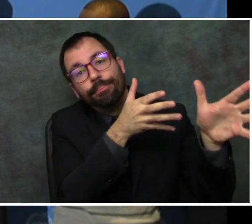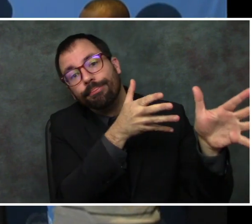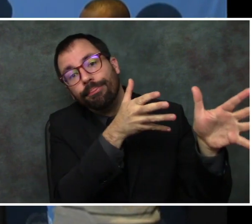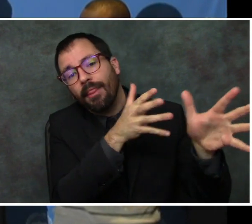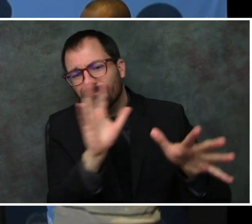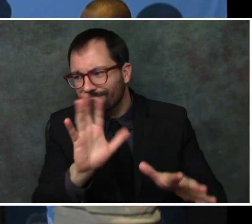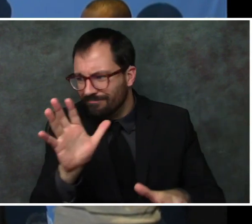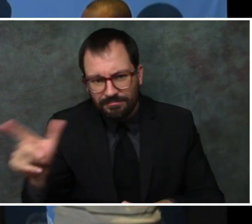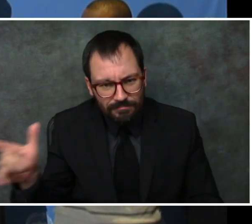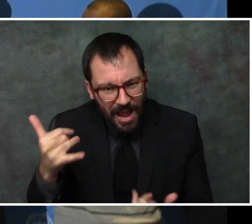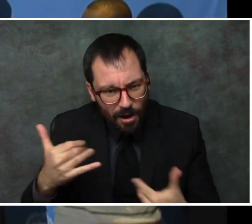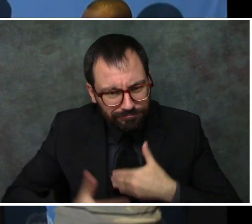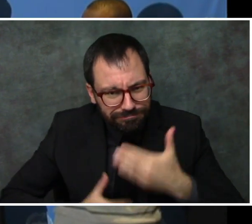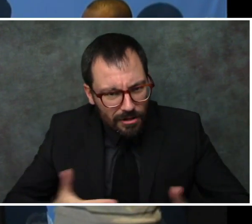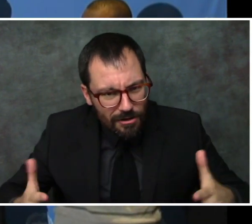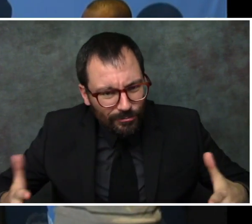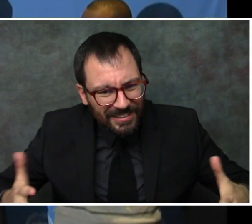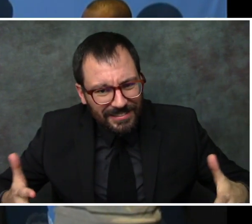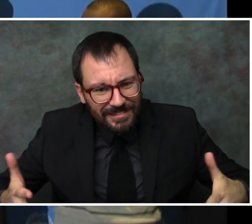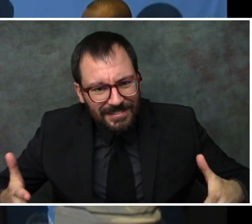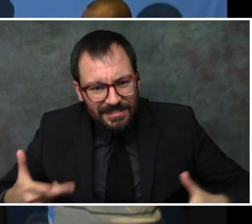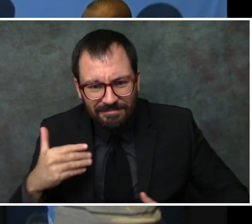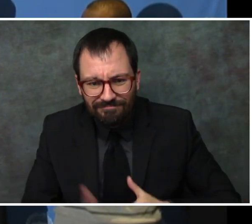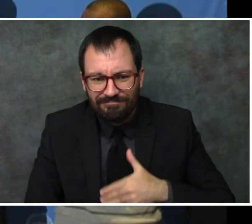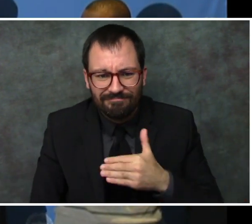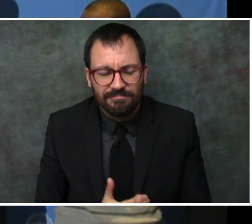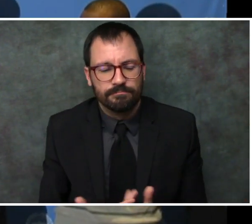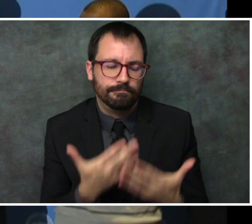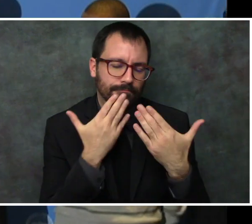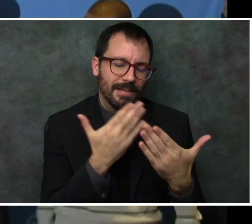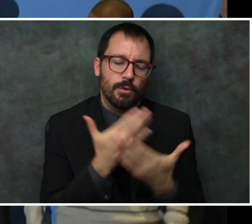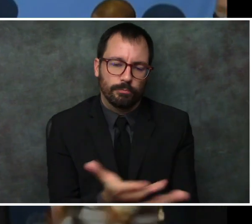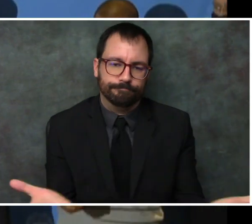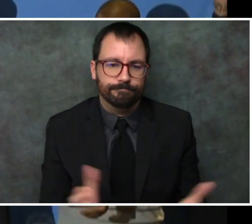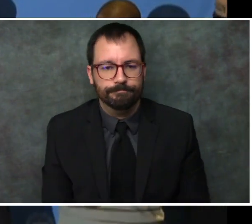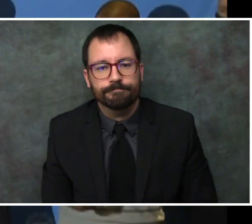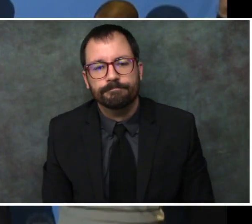somewhere on a shelf gathering dust. Thank you very much.